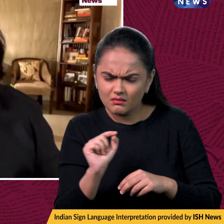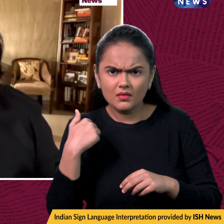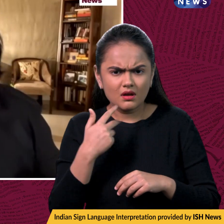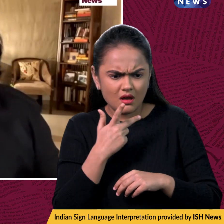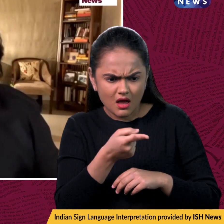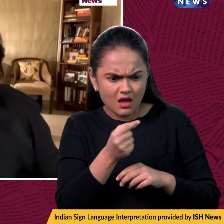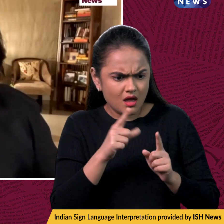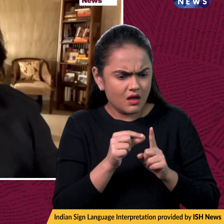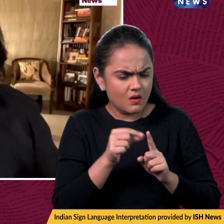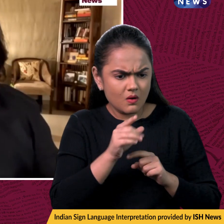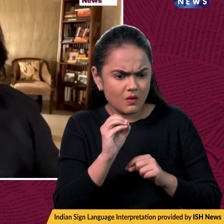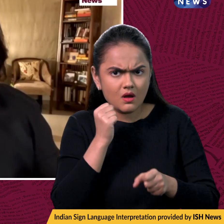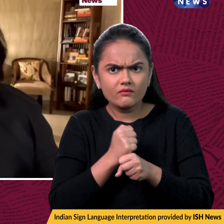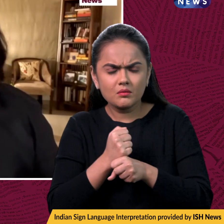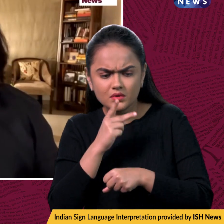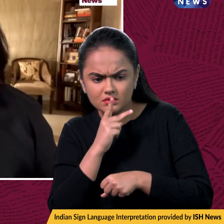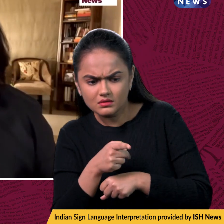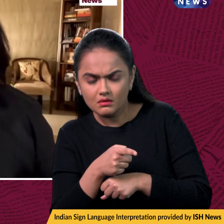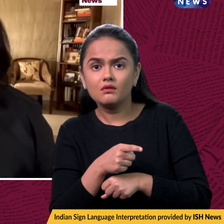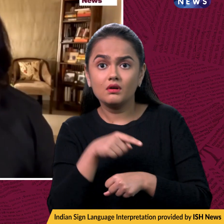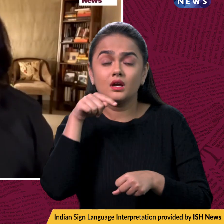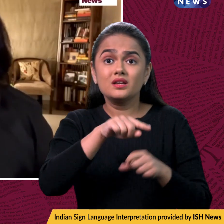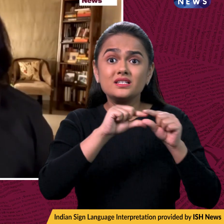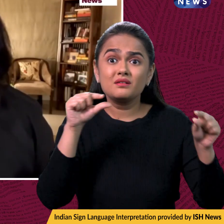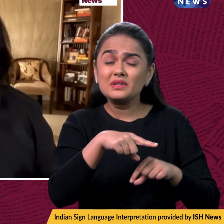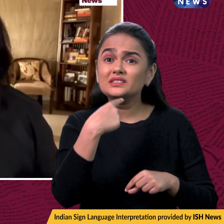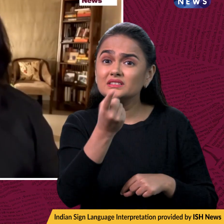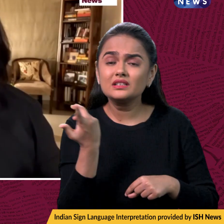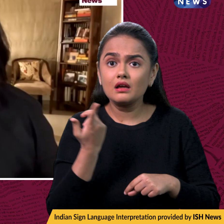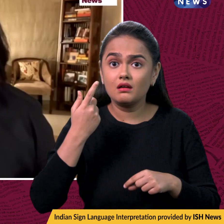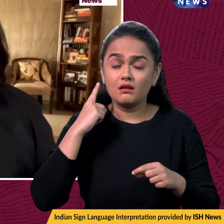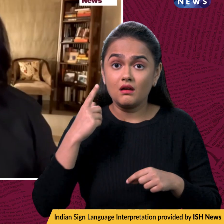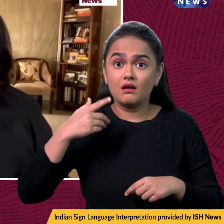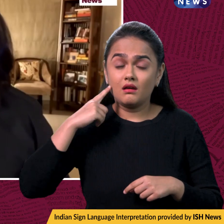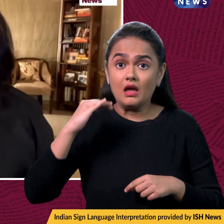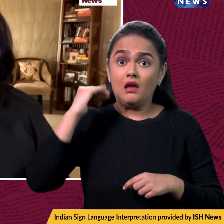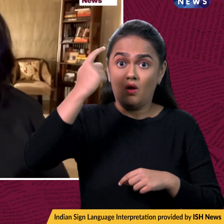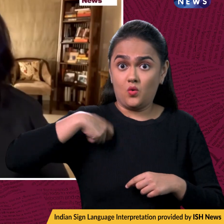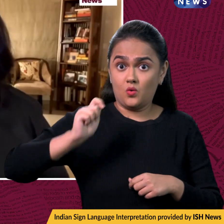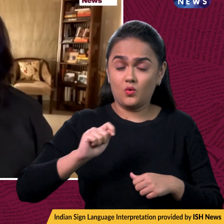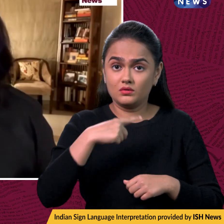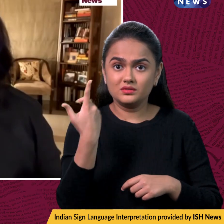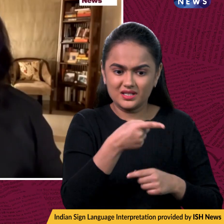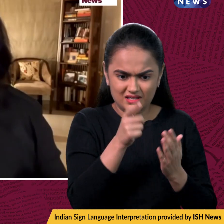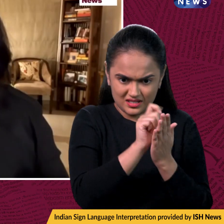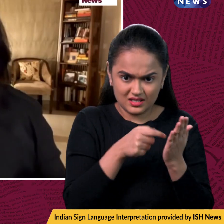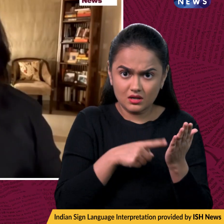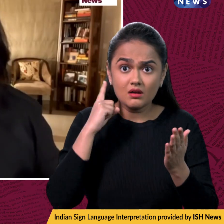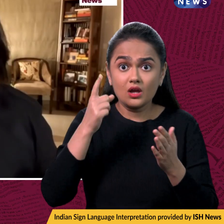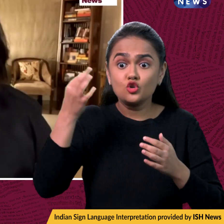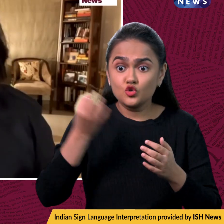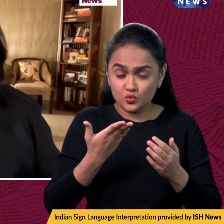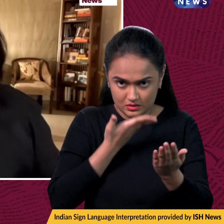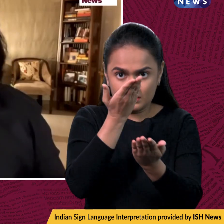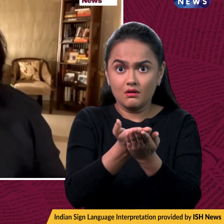were noticed according to the central government. In a statement, the Home Ministry has said, and I quote, "In consideration with these inputs on record, the